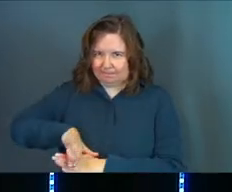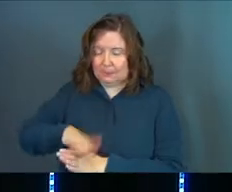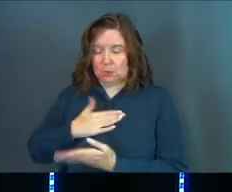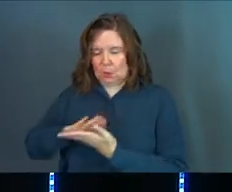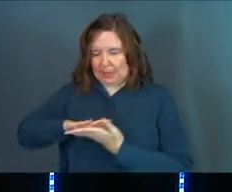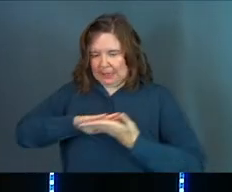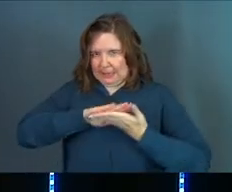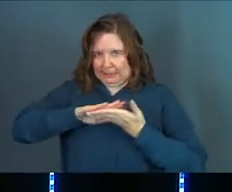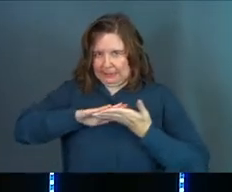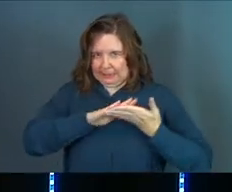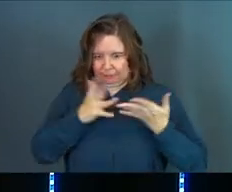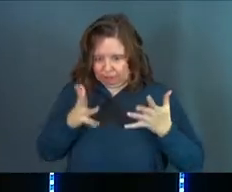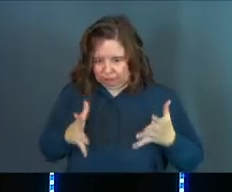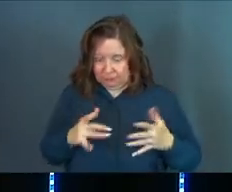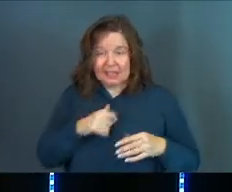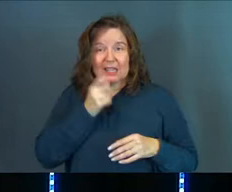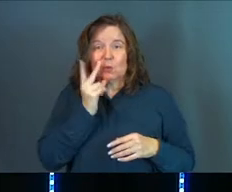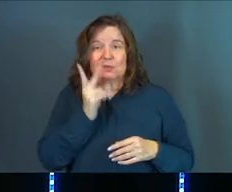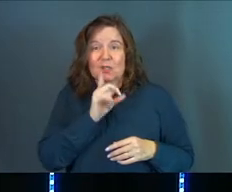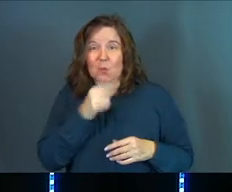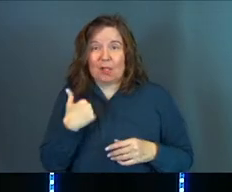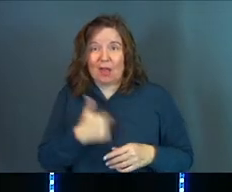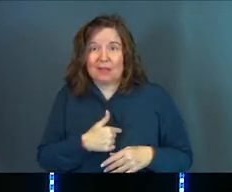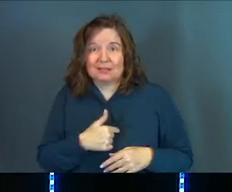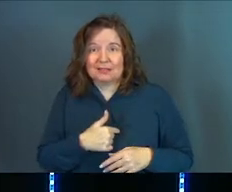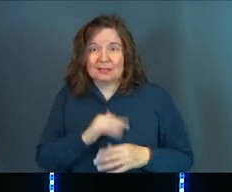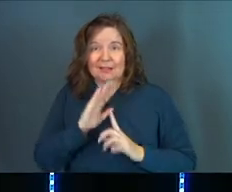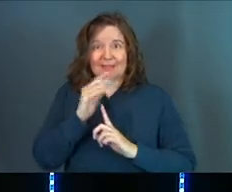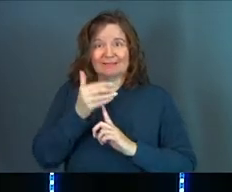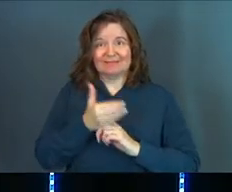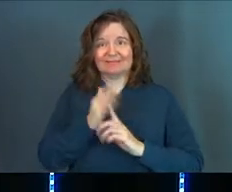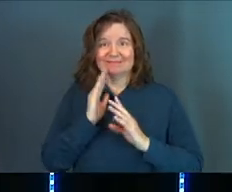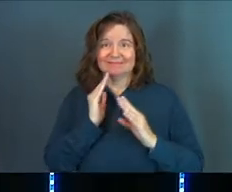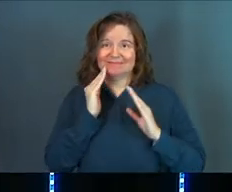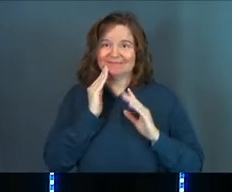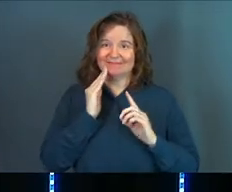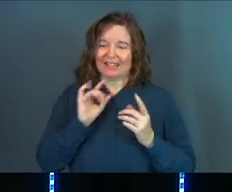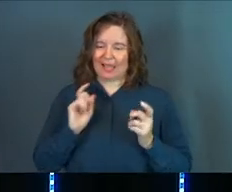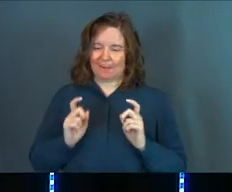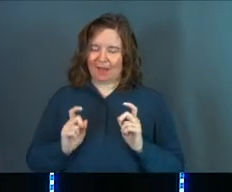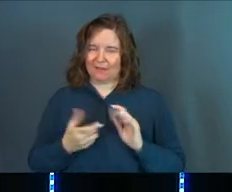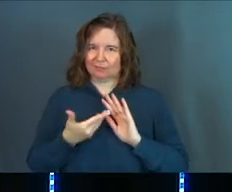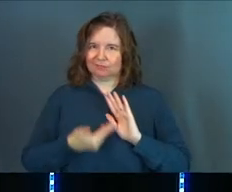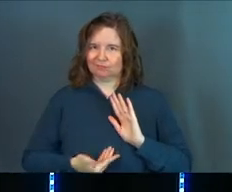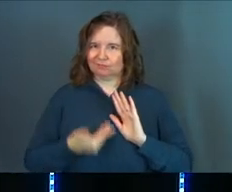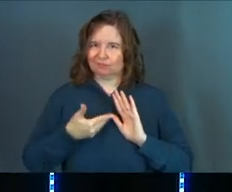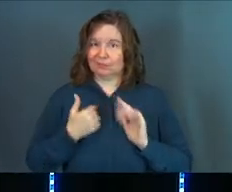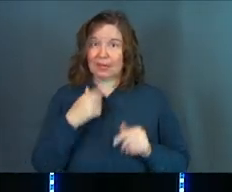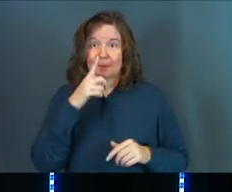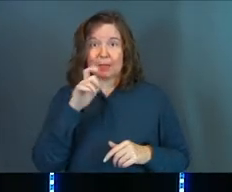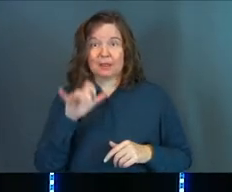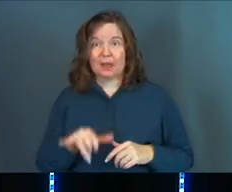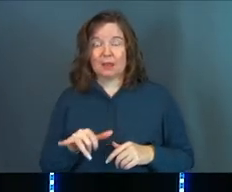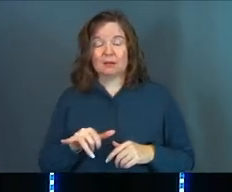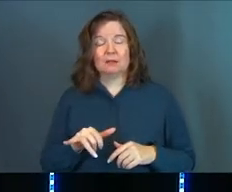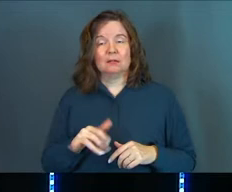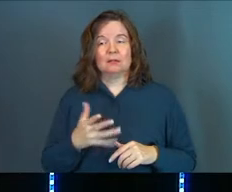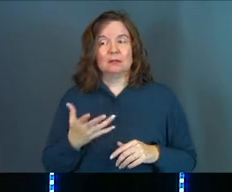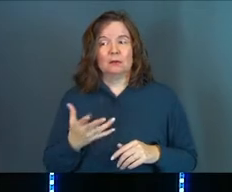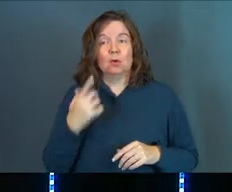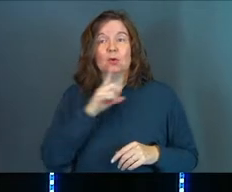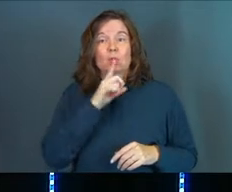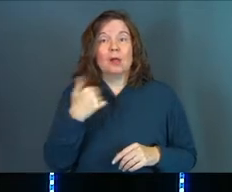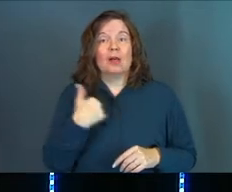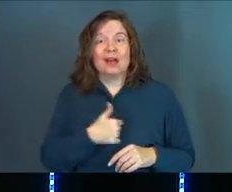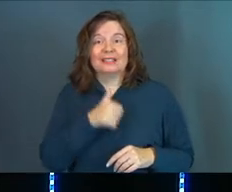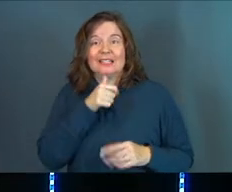we clean it all up. And they don't see the real us. They see a modified version of us. And because of that, the